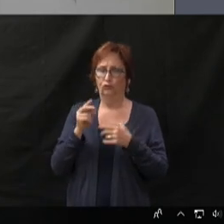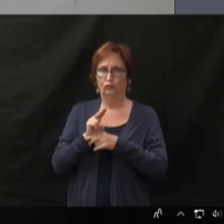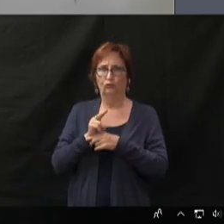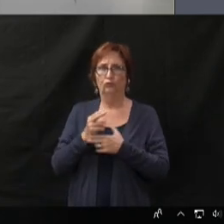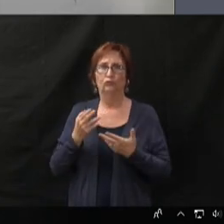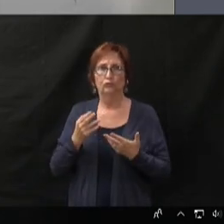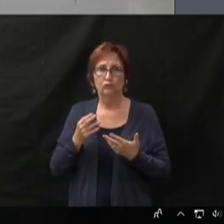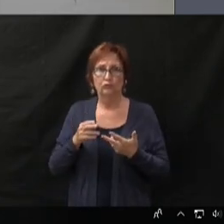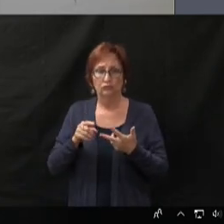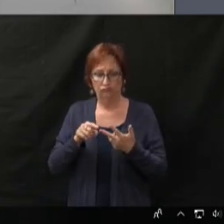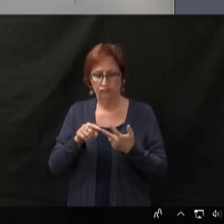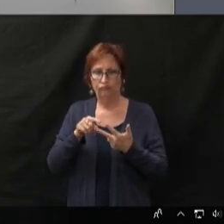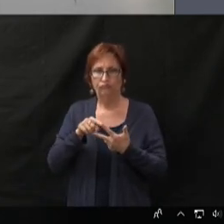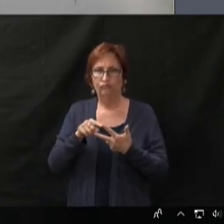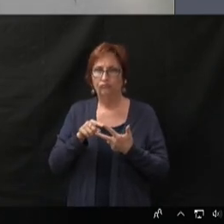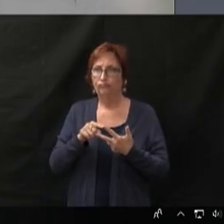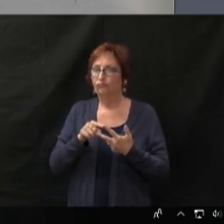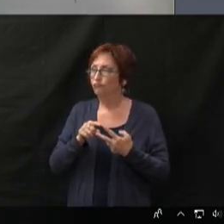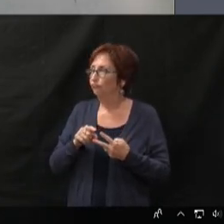And